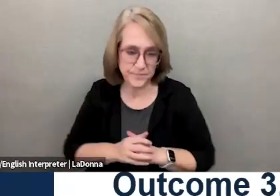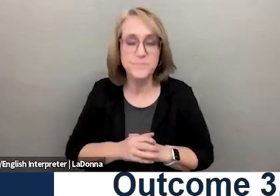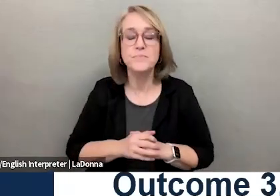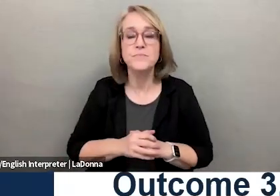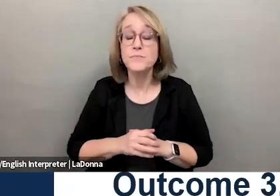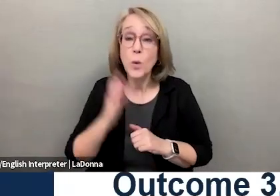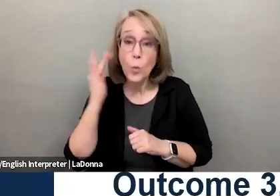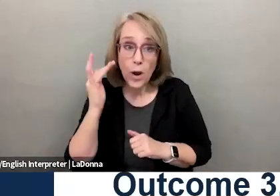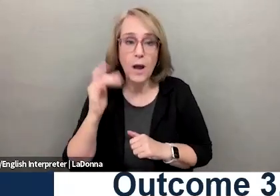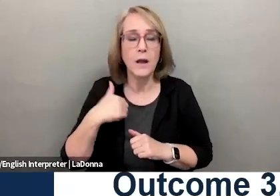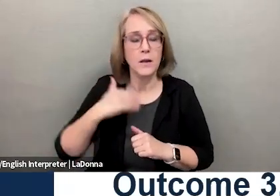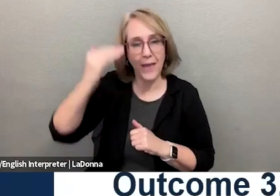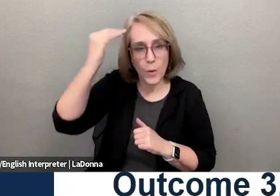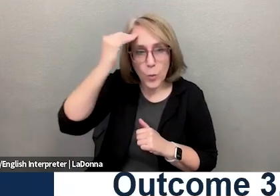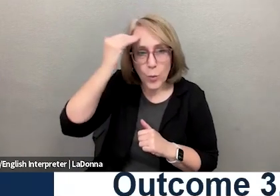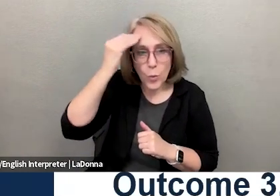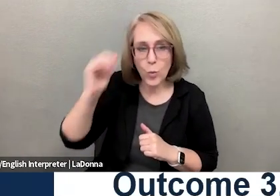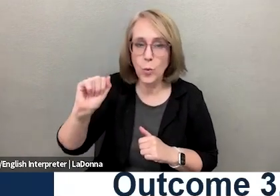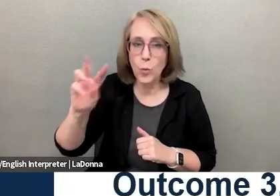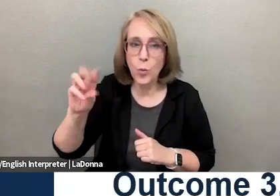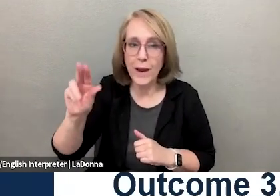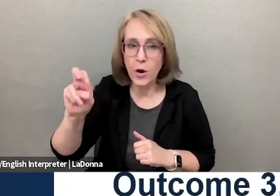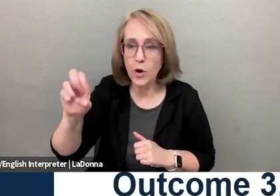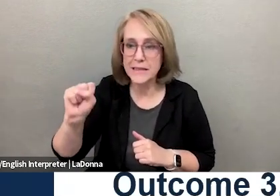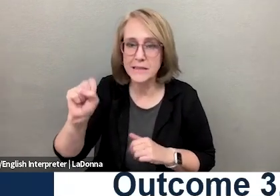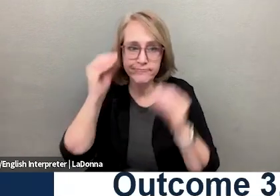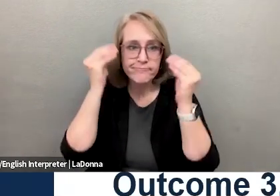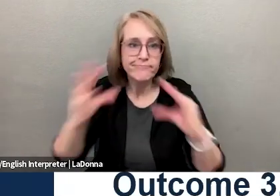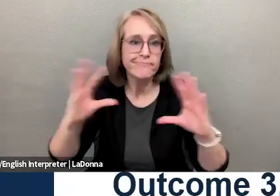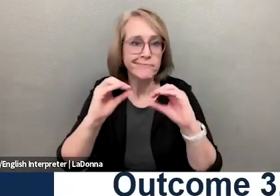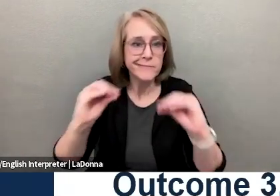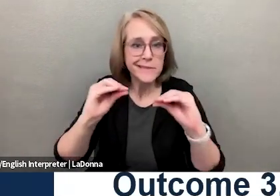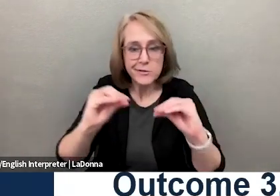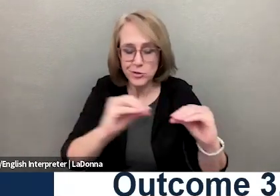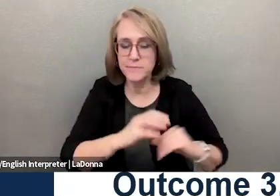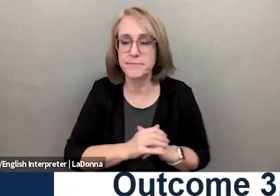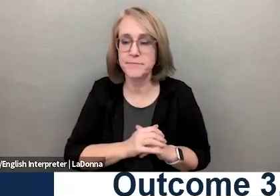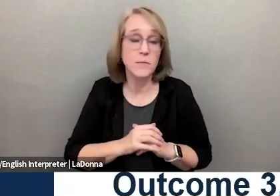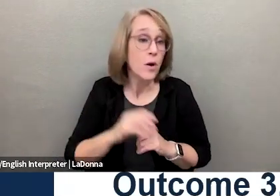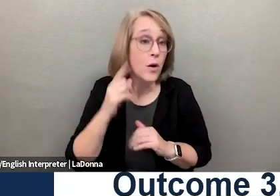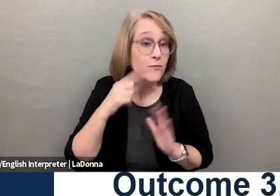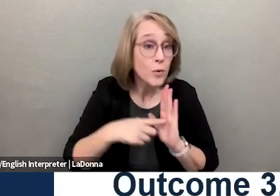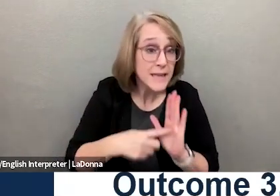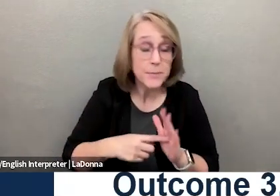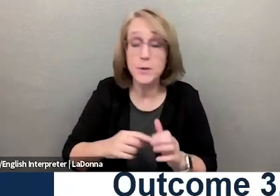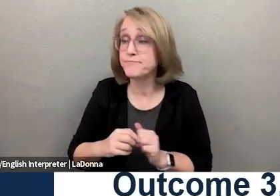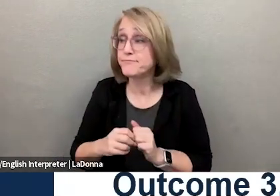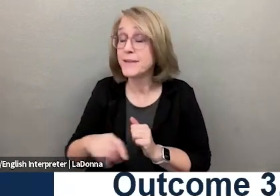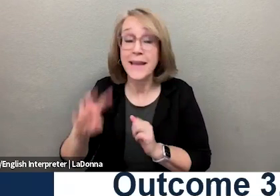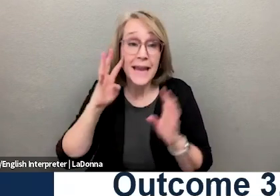sure that we can raise awareness around consumers, looking at innovations in family caregiving, looking